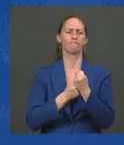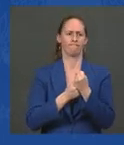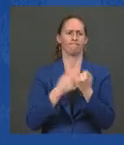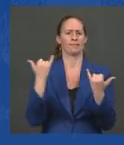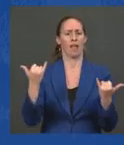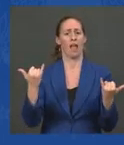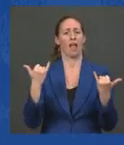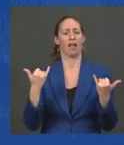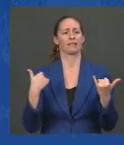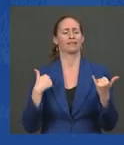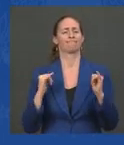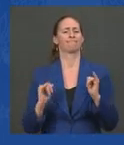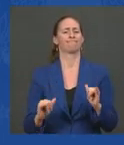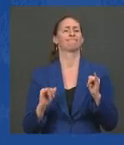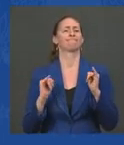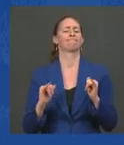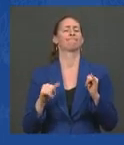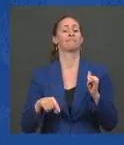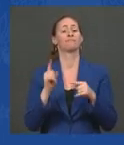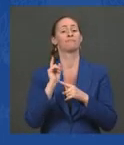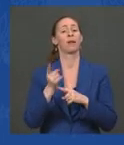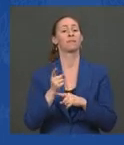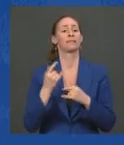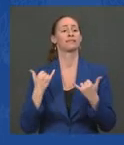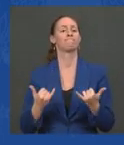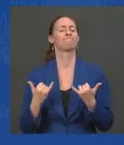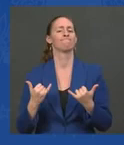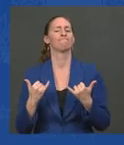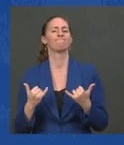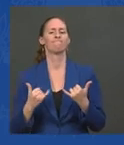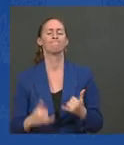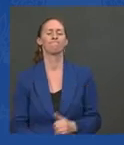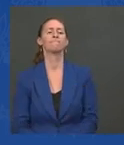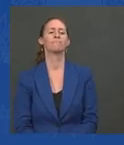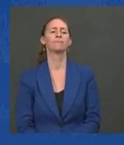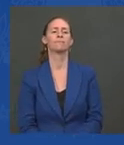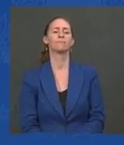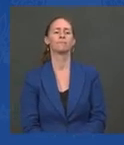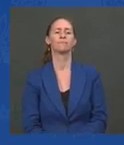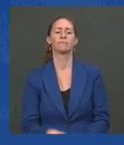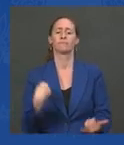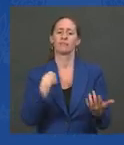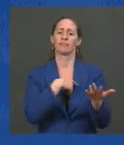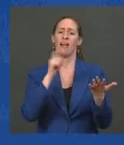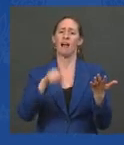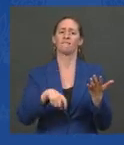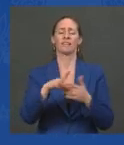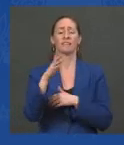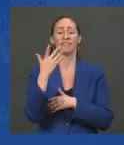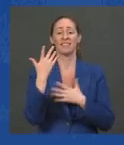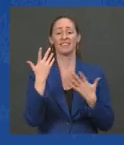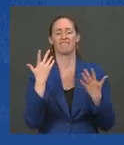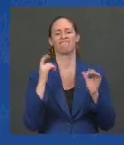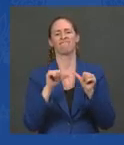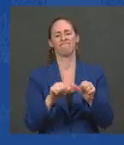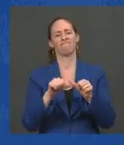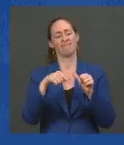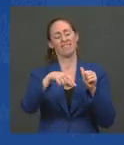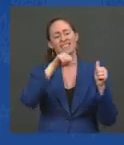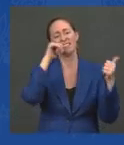in. I know the stakes. You know the stakes. This is far from over. And